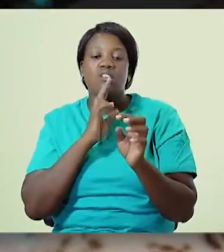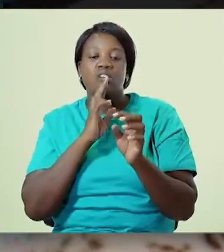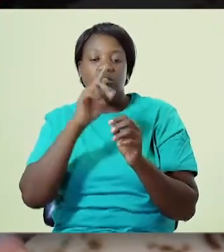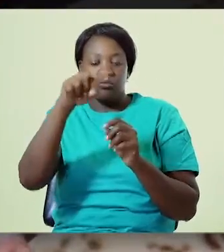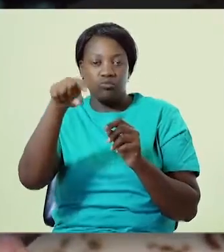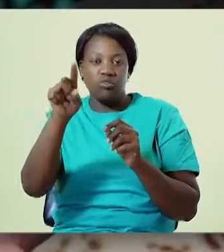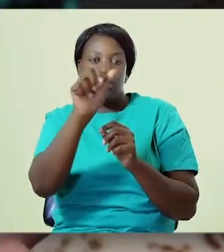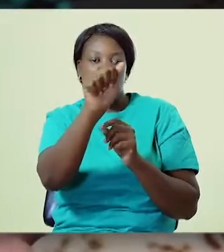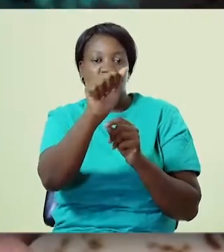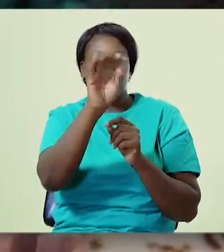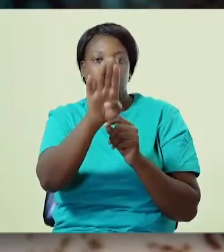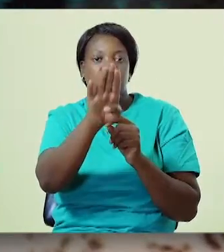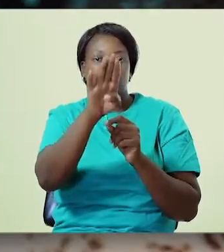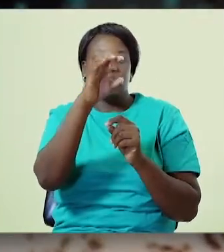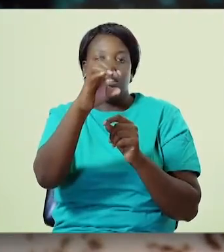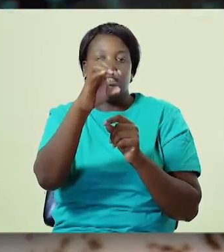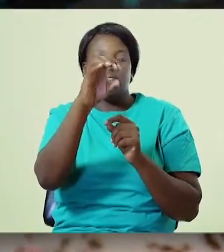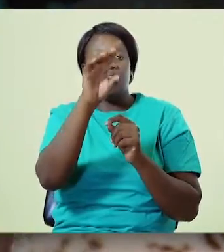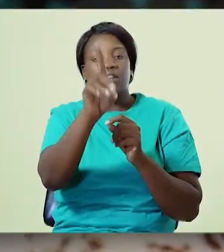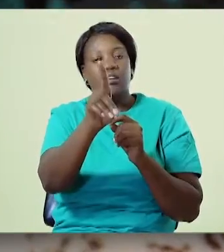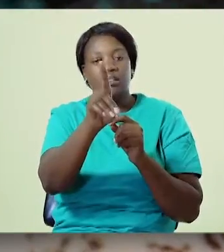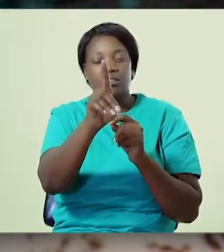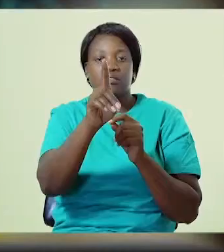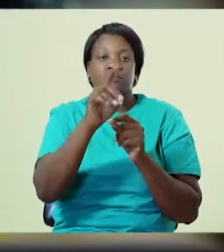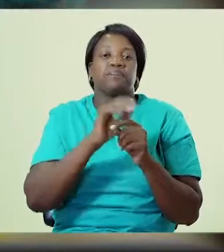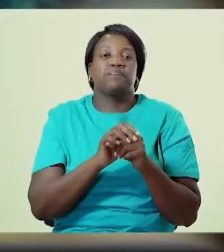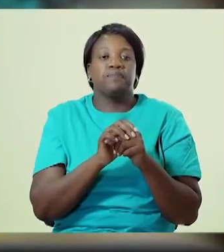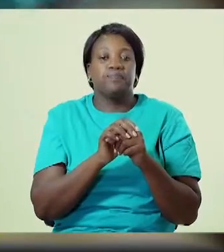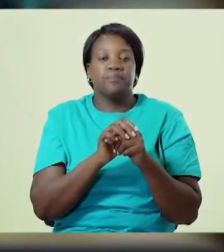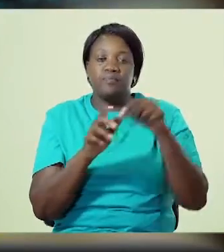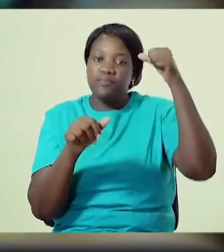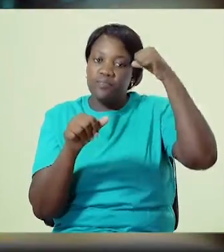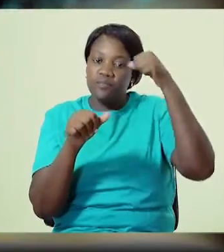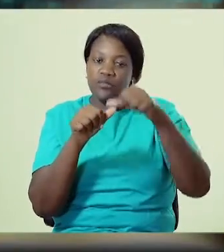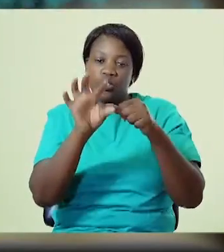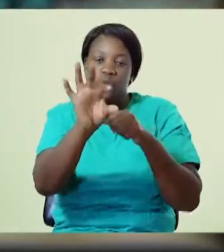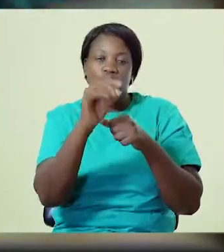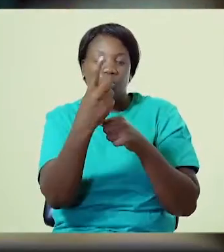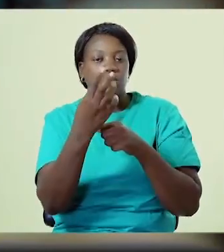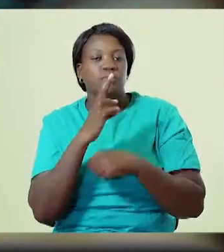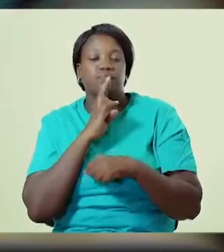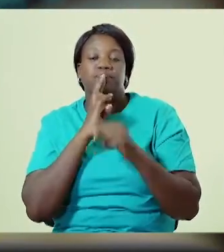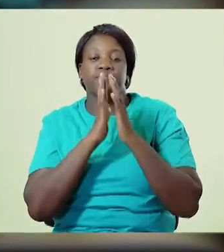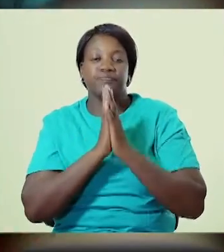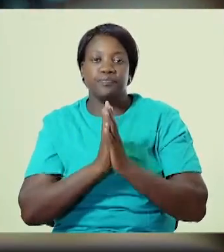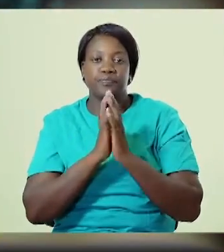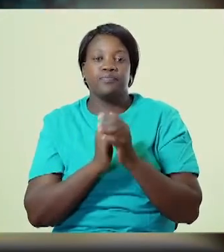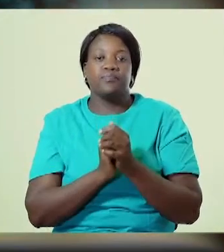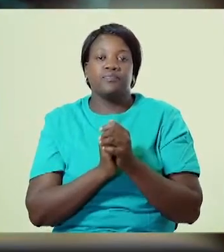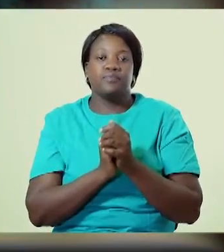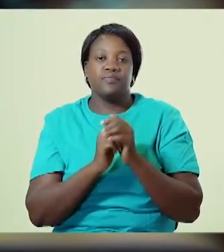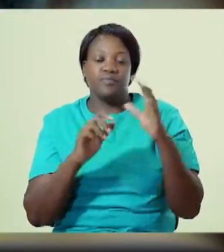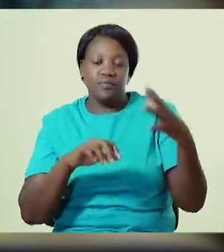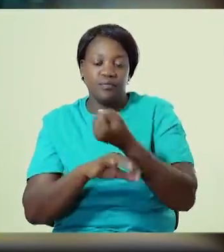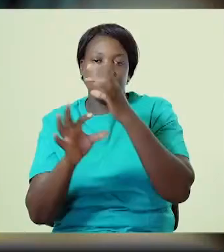option, A, B, C, or D. Remember to choose only one answer, please. We have a prize